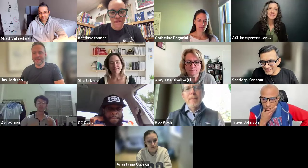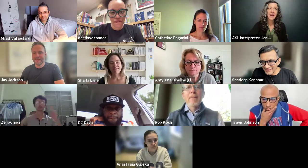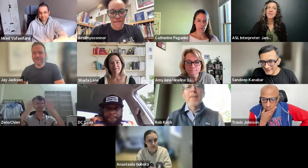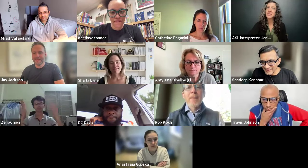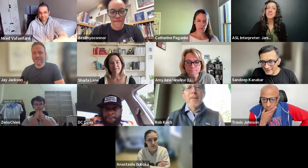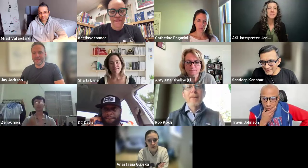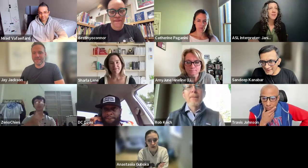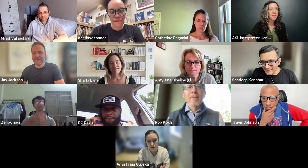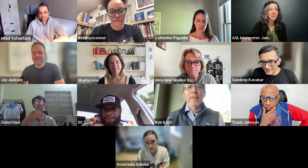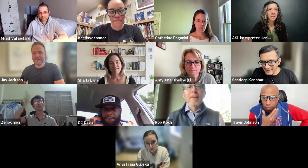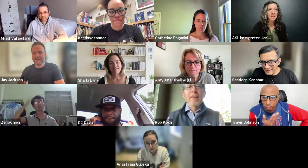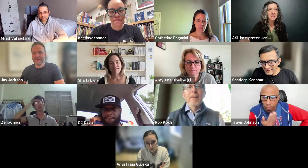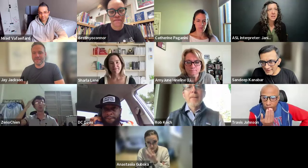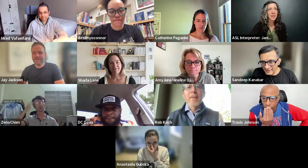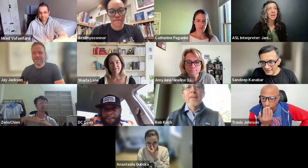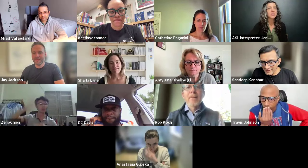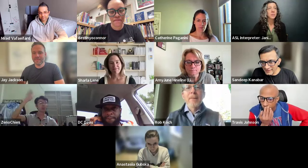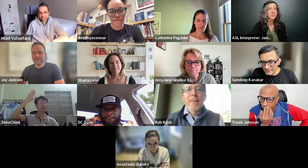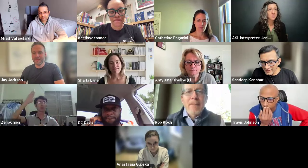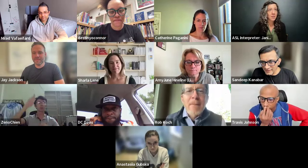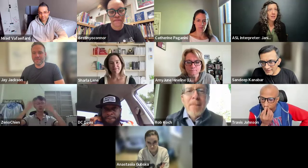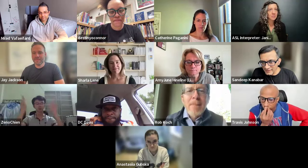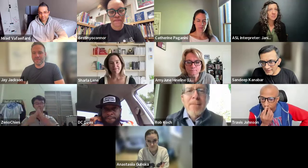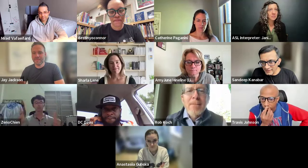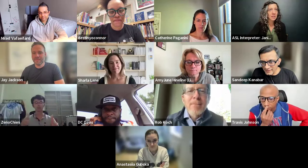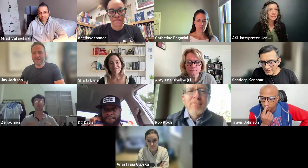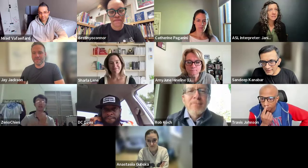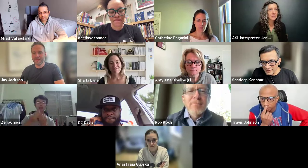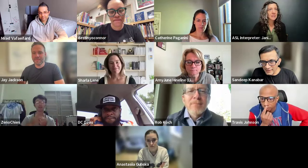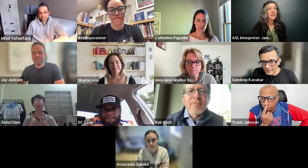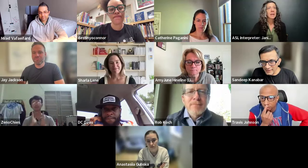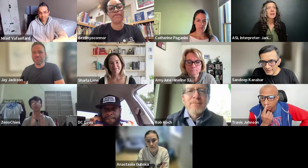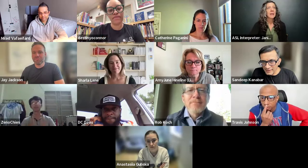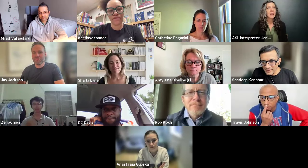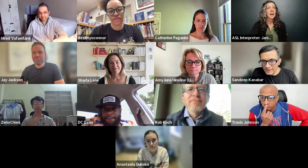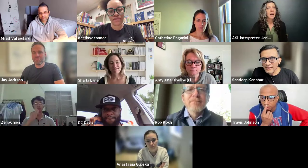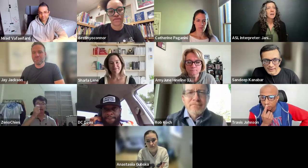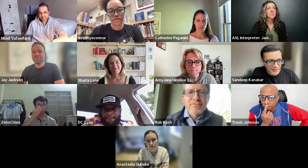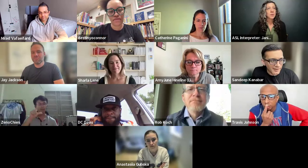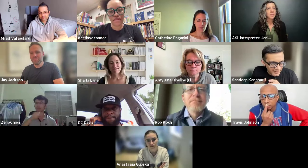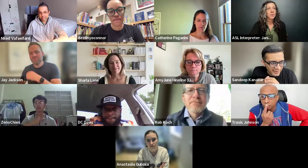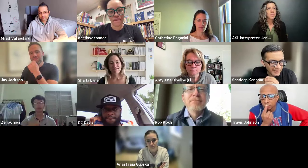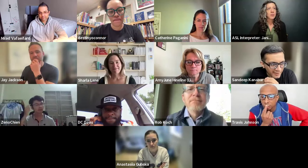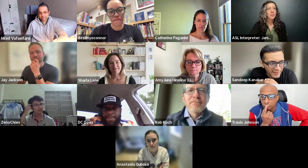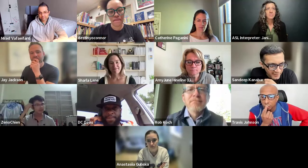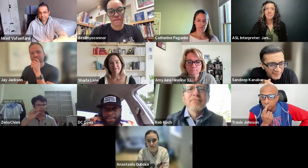And he says, I just signed very little bit of ASL. I do know some international signs.